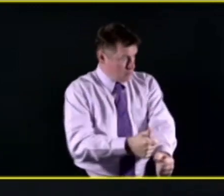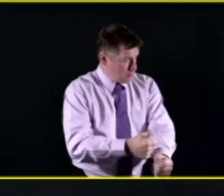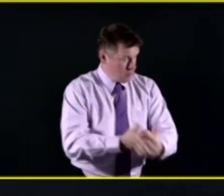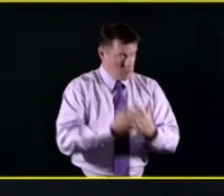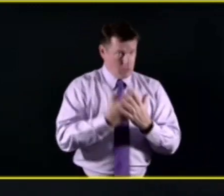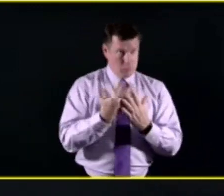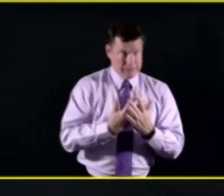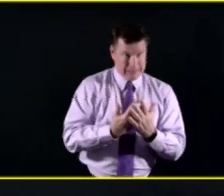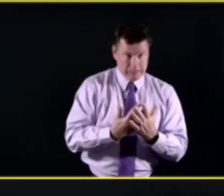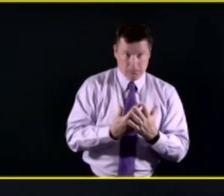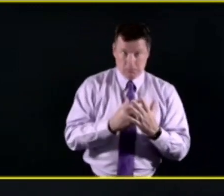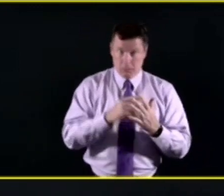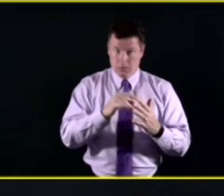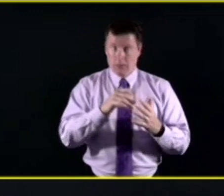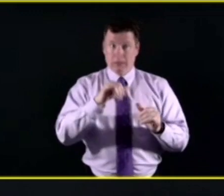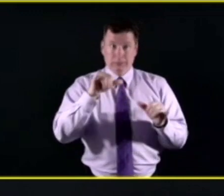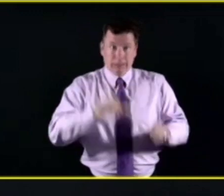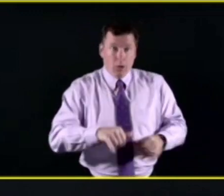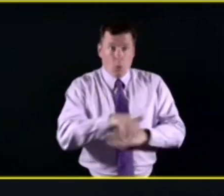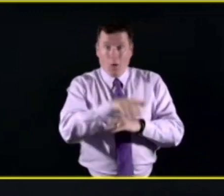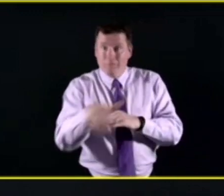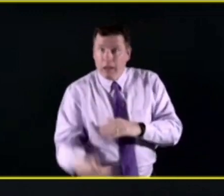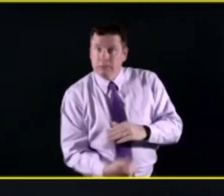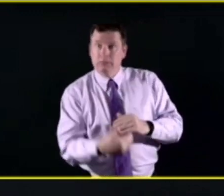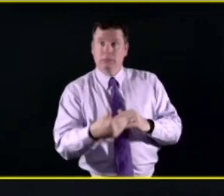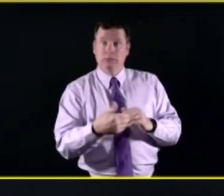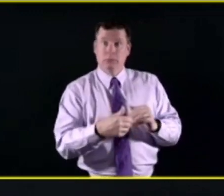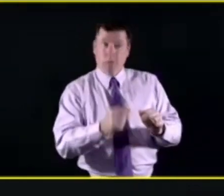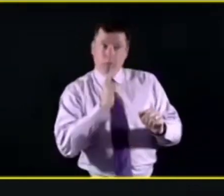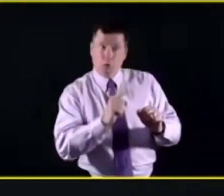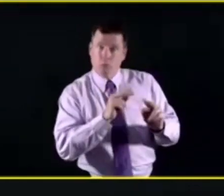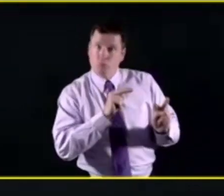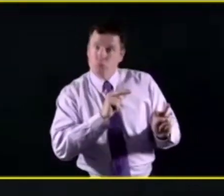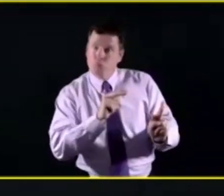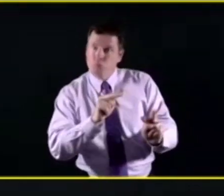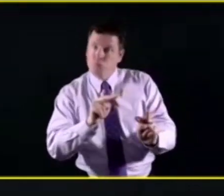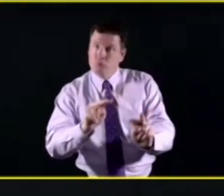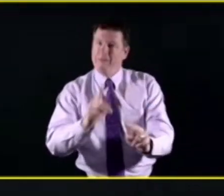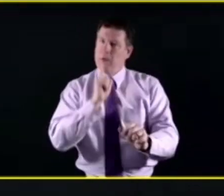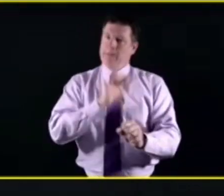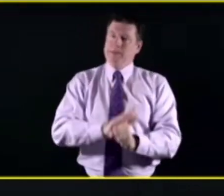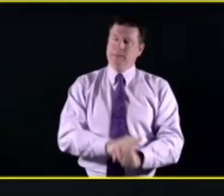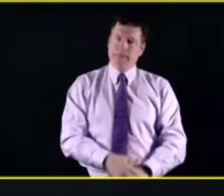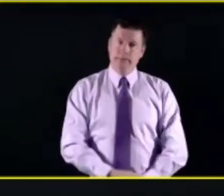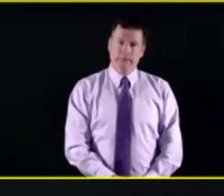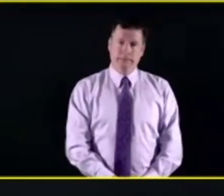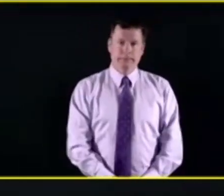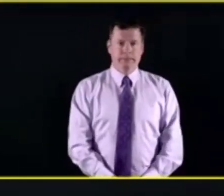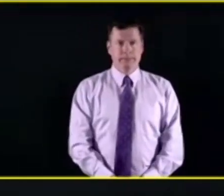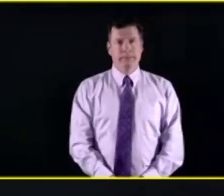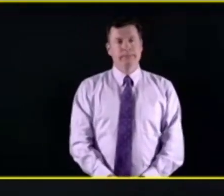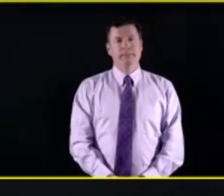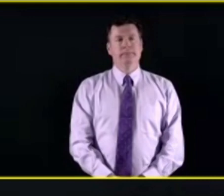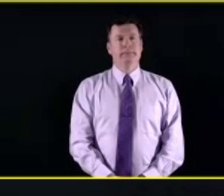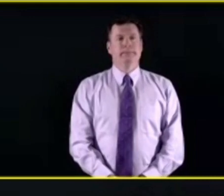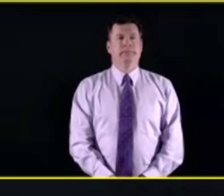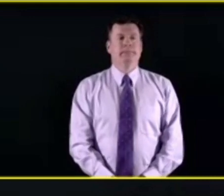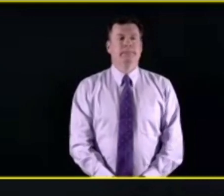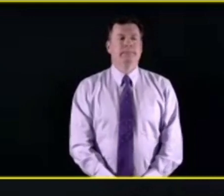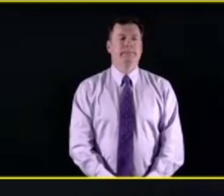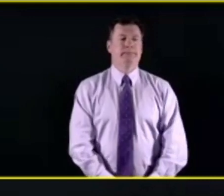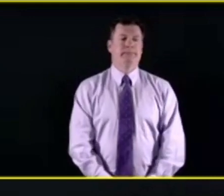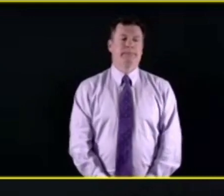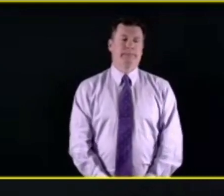Hello, Rebecca. Oh, yes. I was wondering if I got one. So in terms of the amount of people that you need, so I heard the